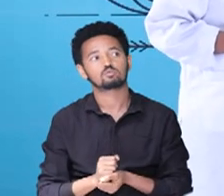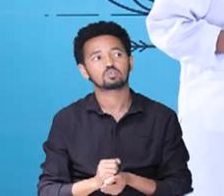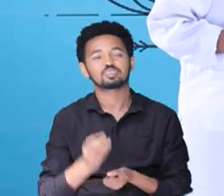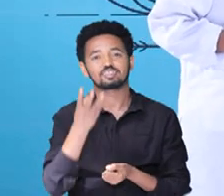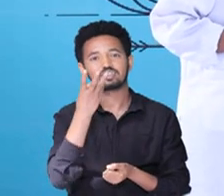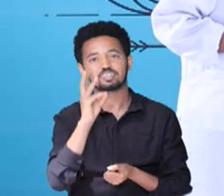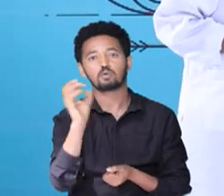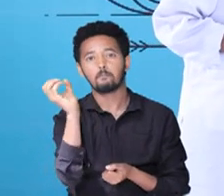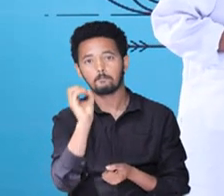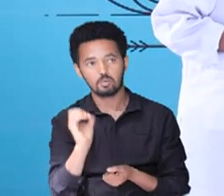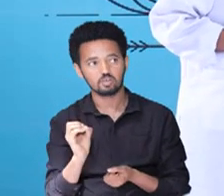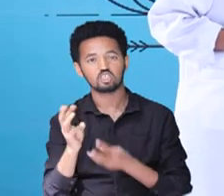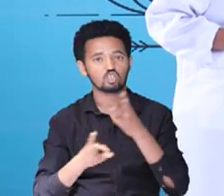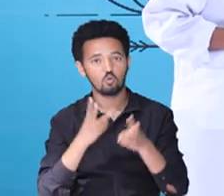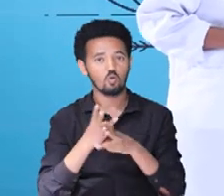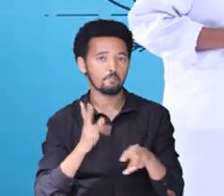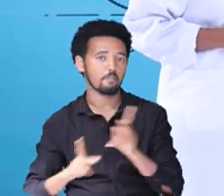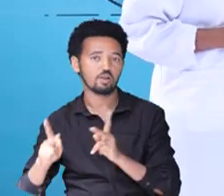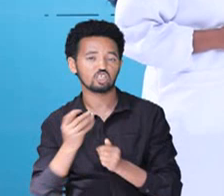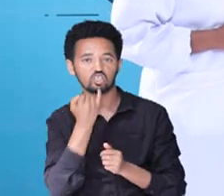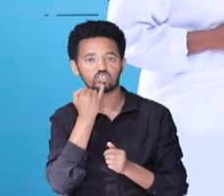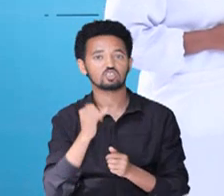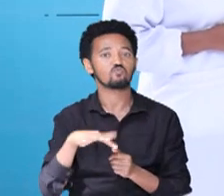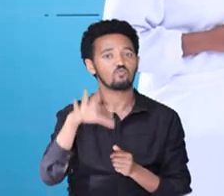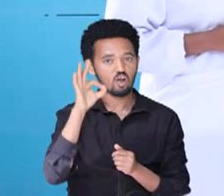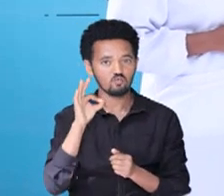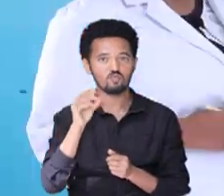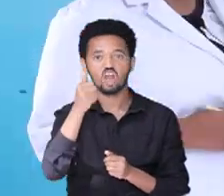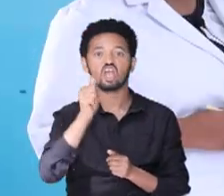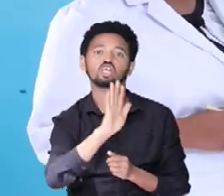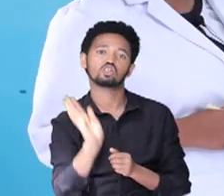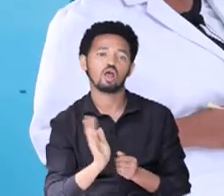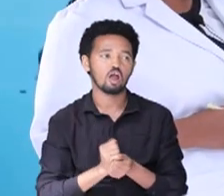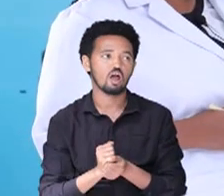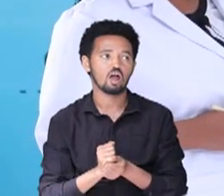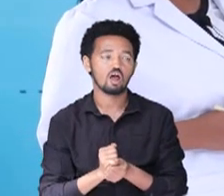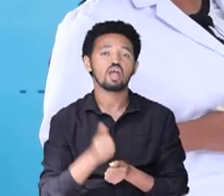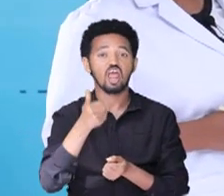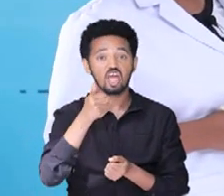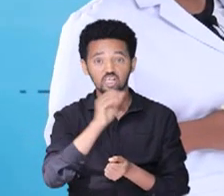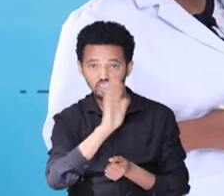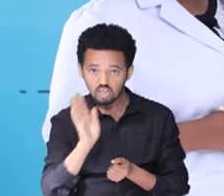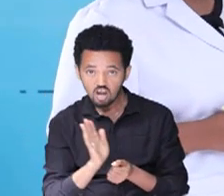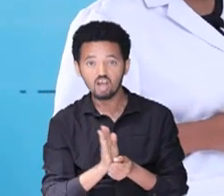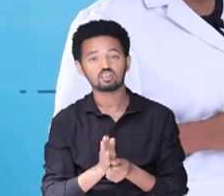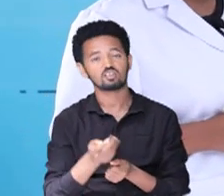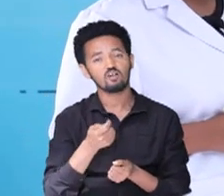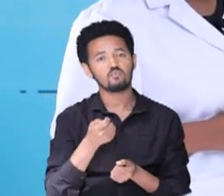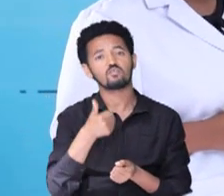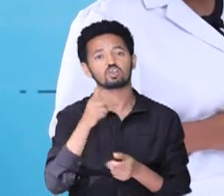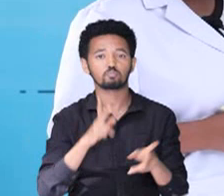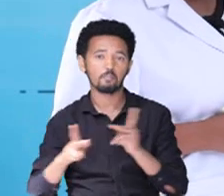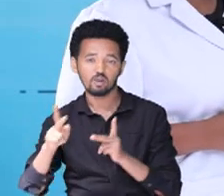16% of the world population is found in Asia. Asia is the first